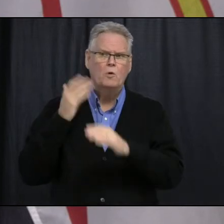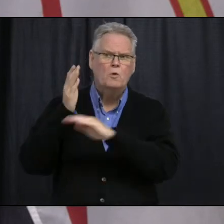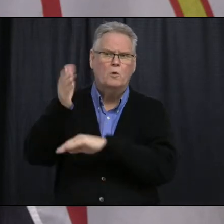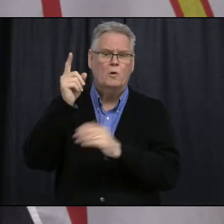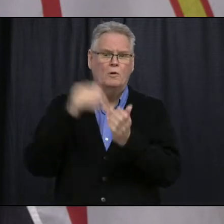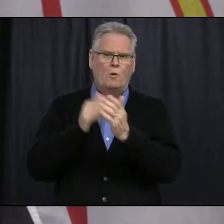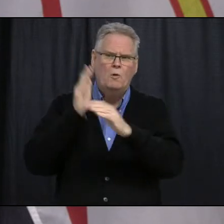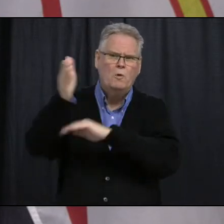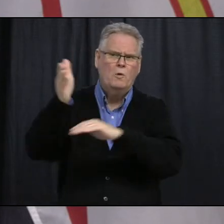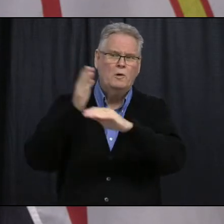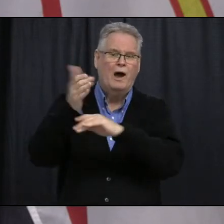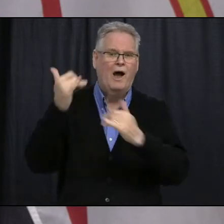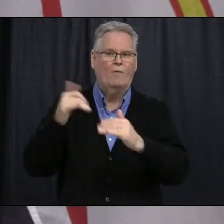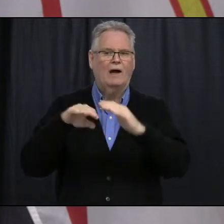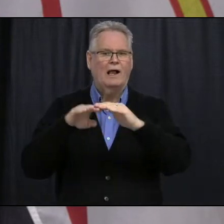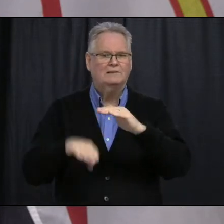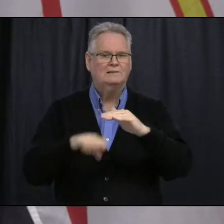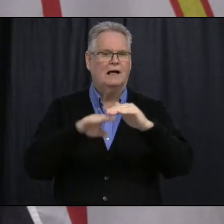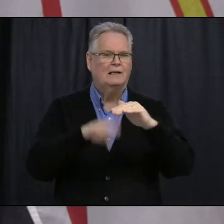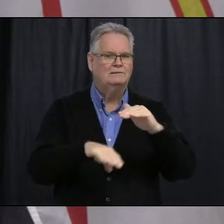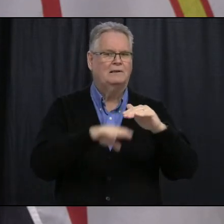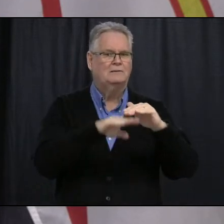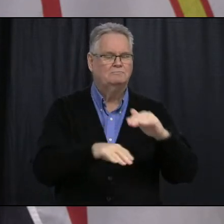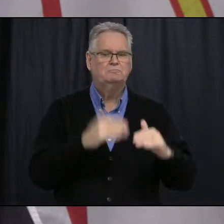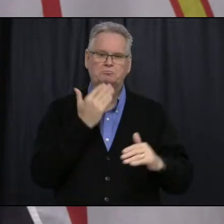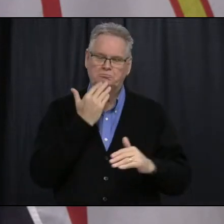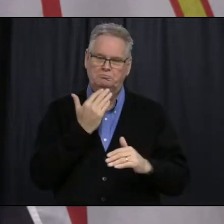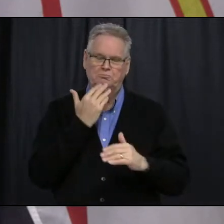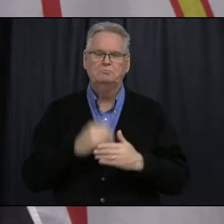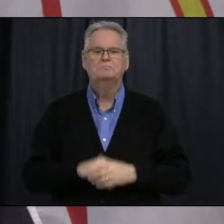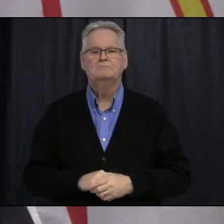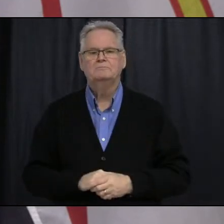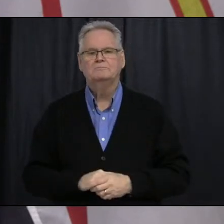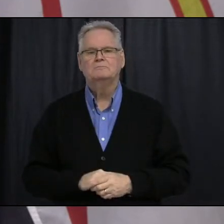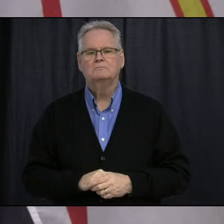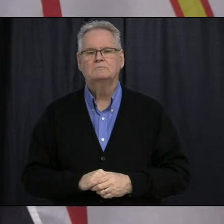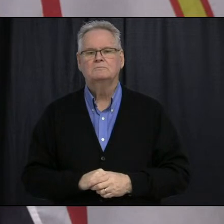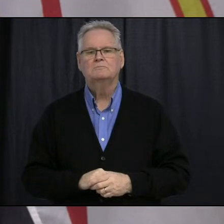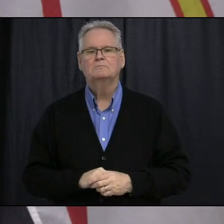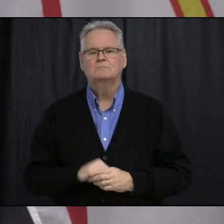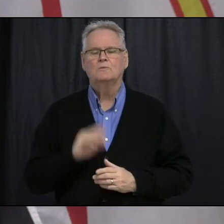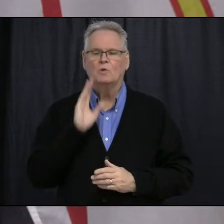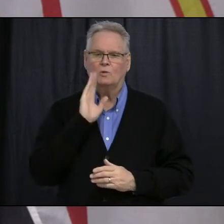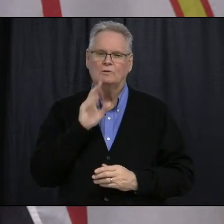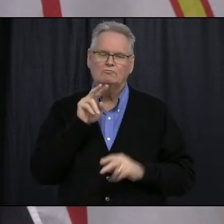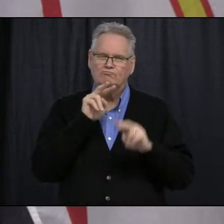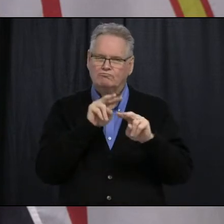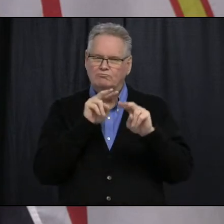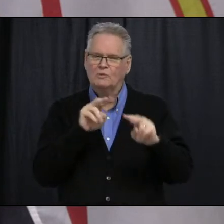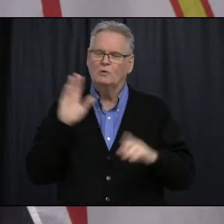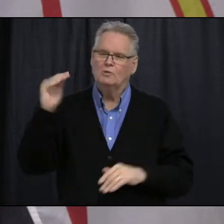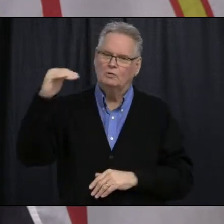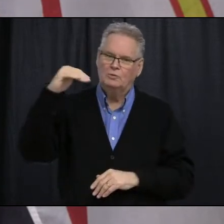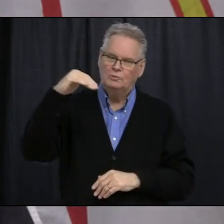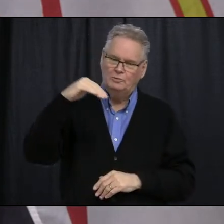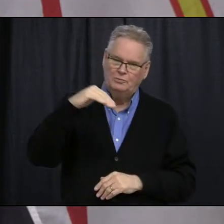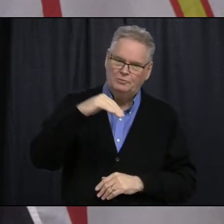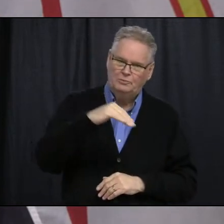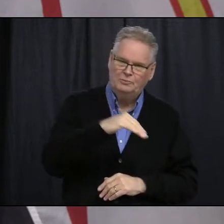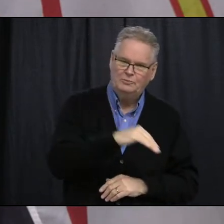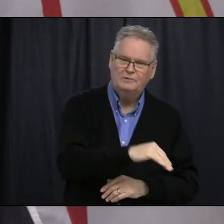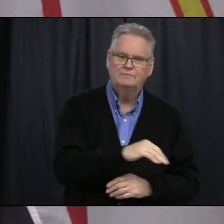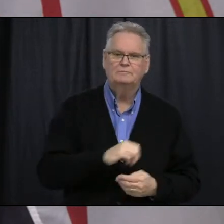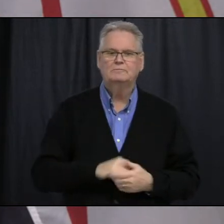and this reduces the risk for everyone. And we certainly see the impacts of this with only 3 travel-related cases in the last week.